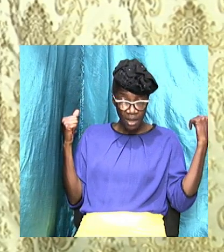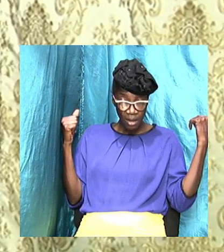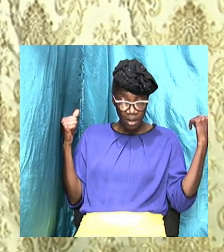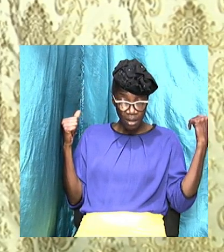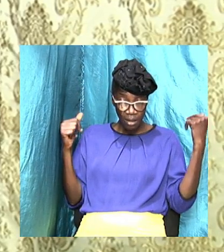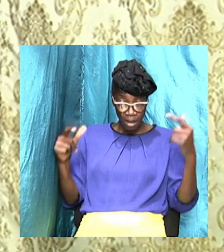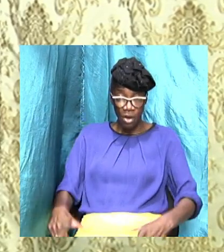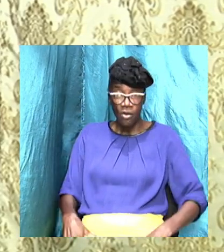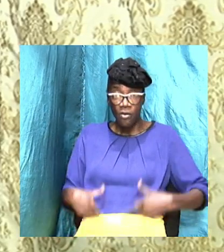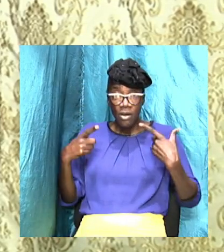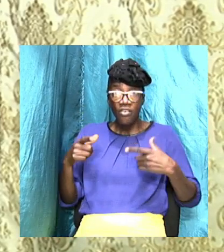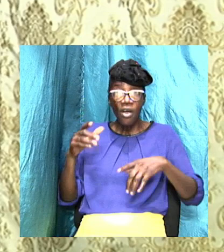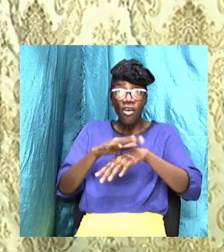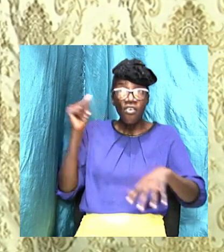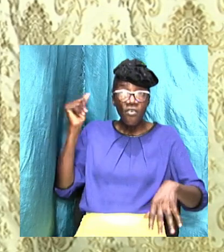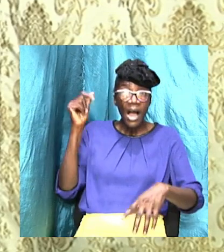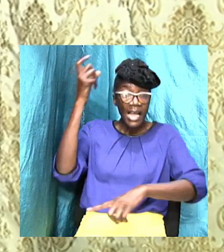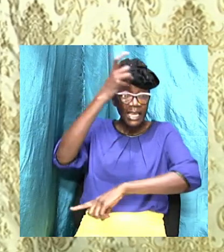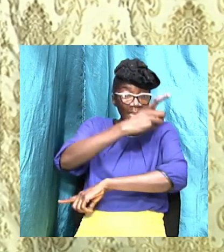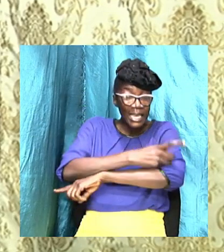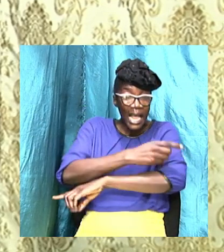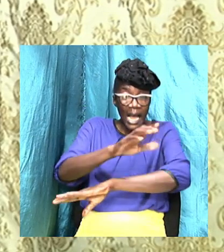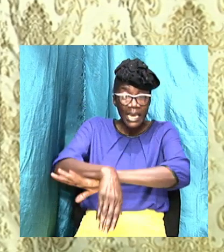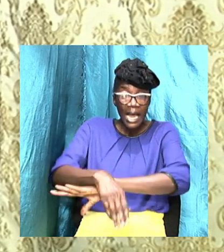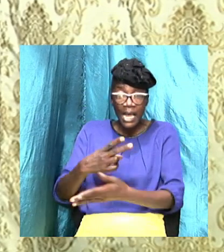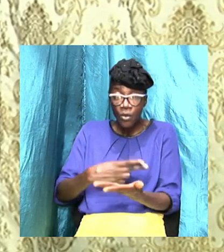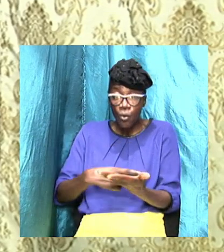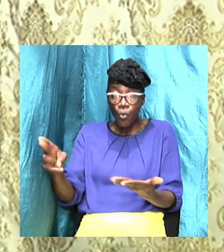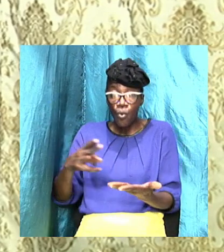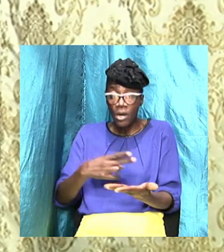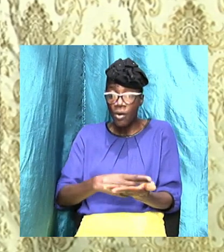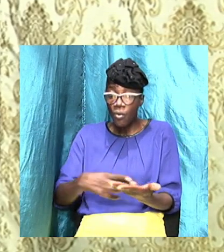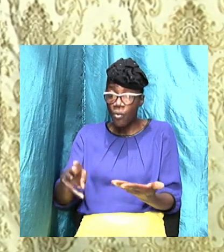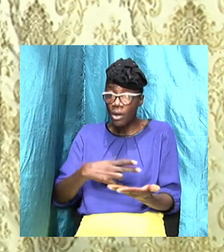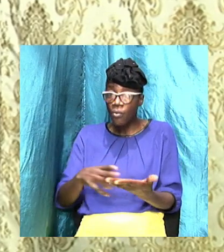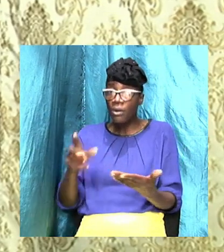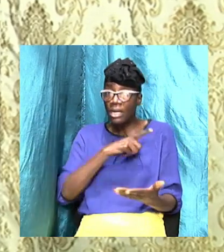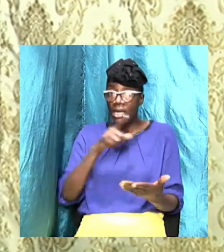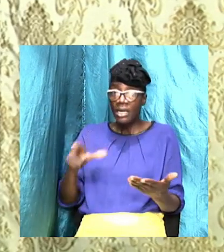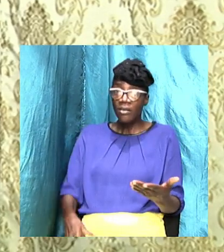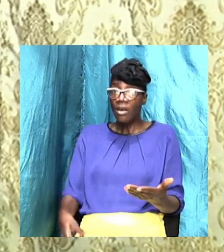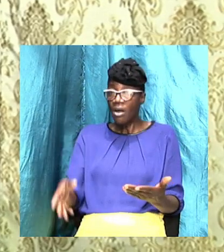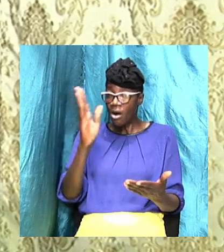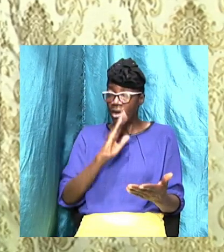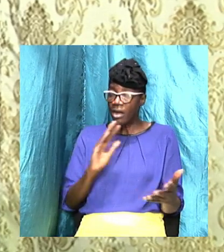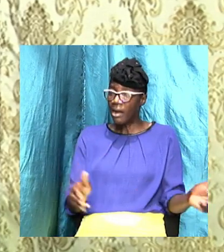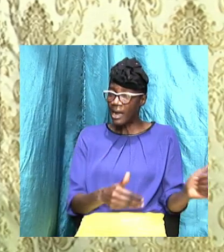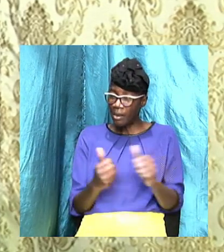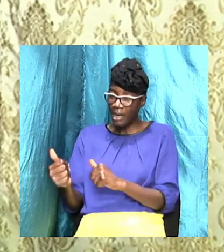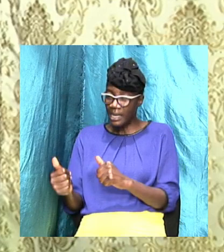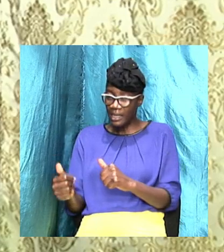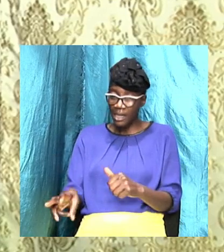holy, holy, holy is the Lord God Almighty, who was